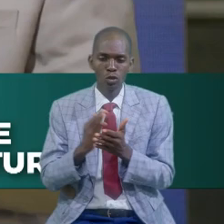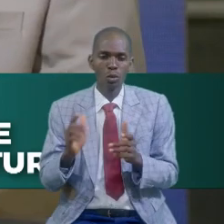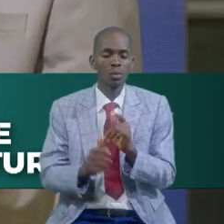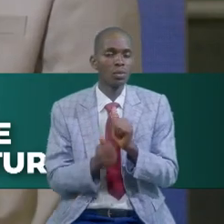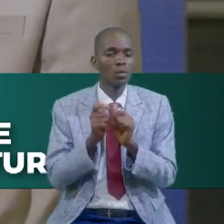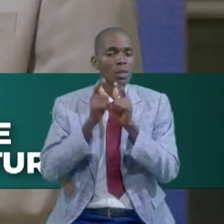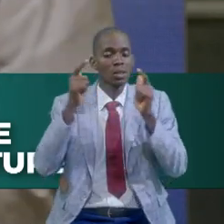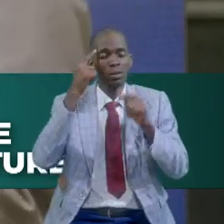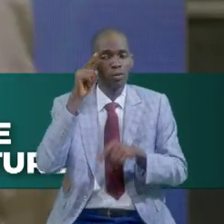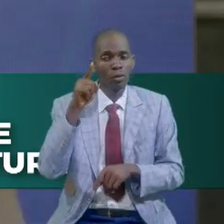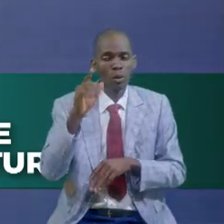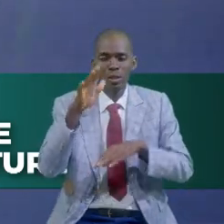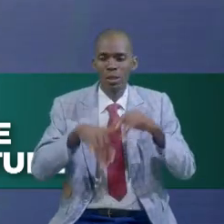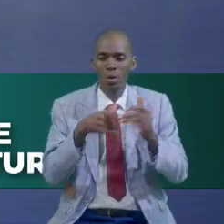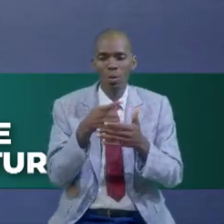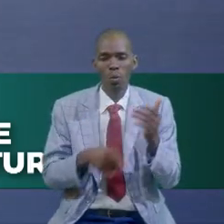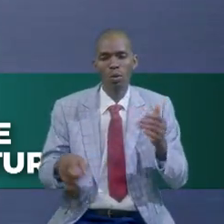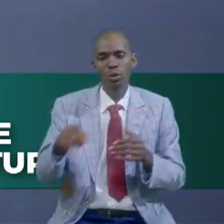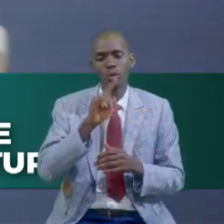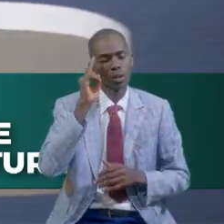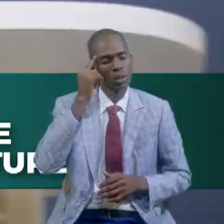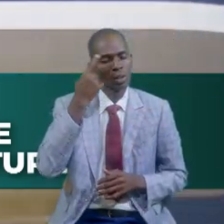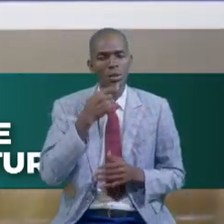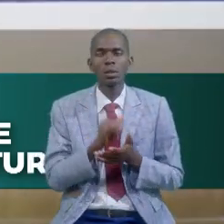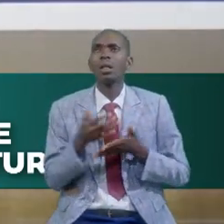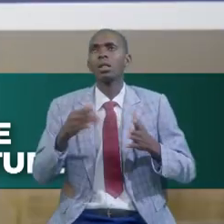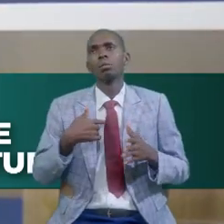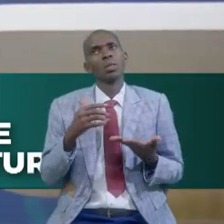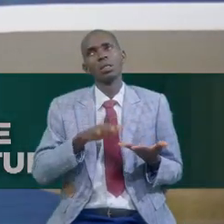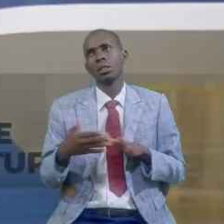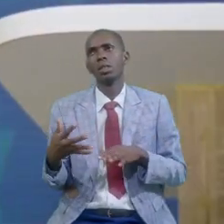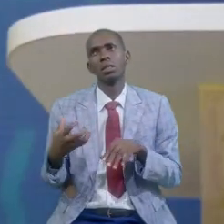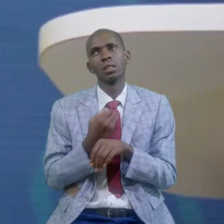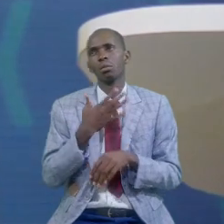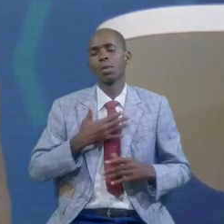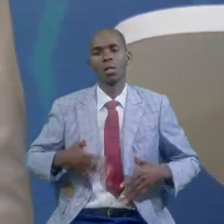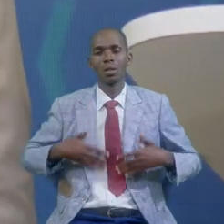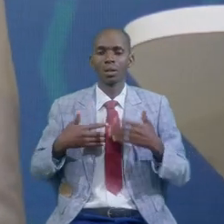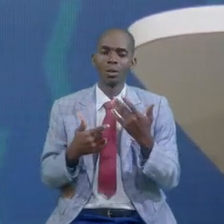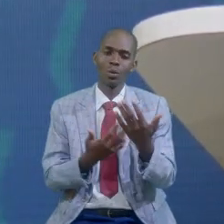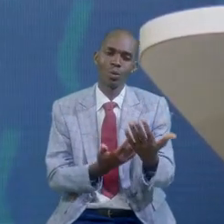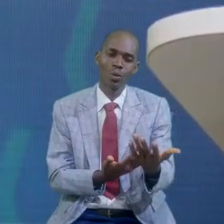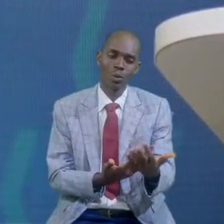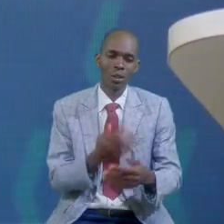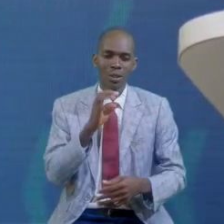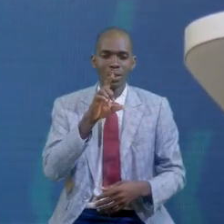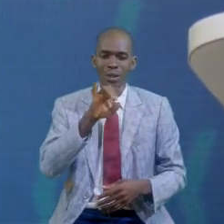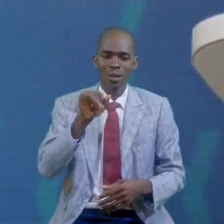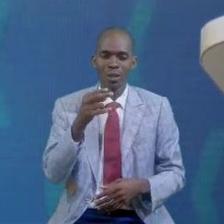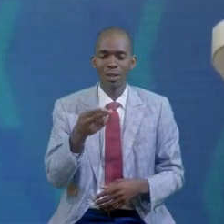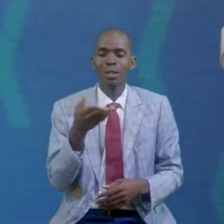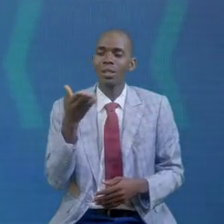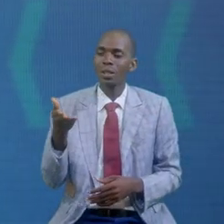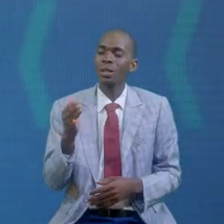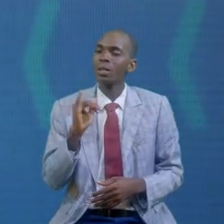than what you thought. He said, let me die. Take my life. Elijah, there's a better thing. It's called